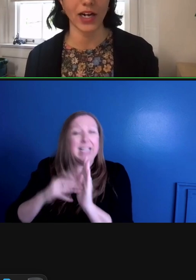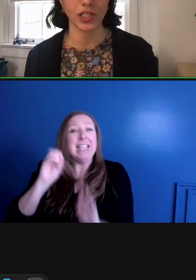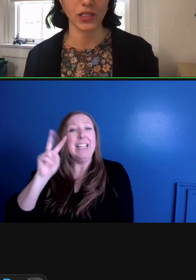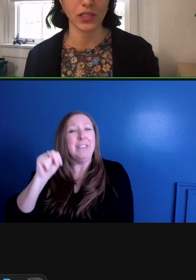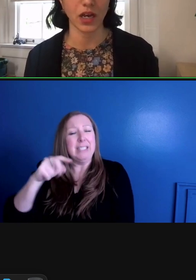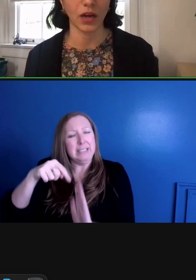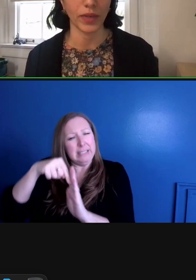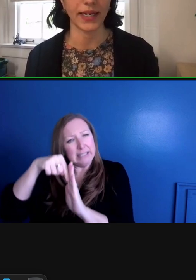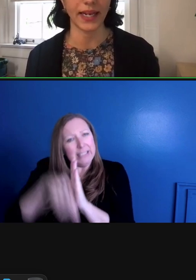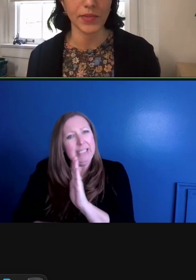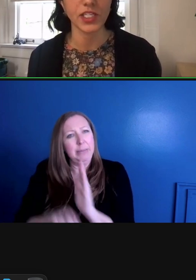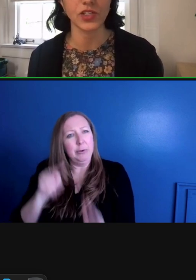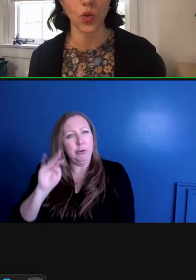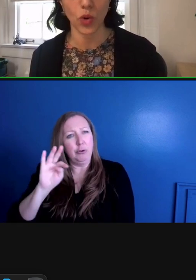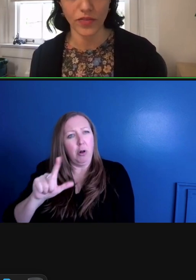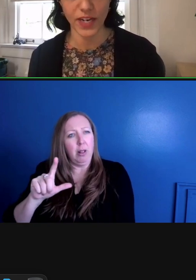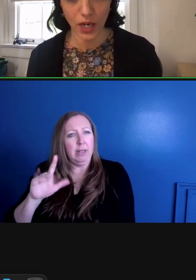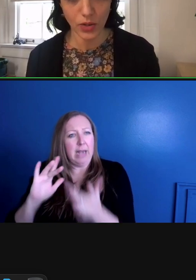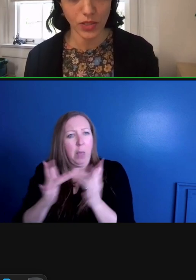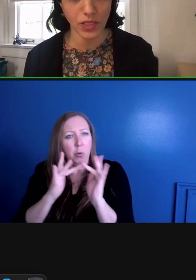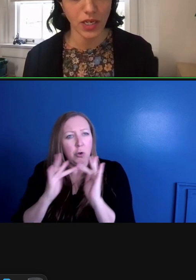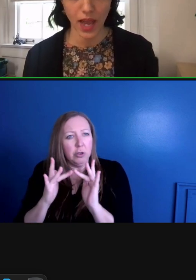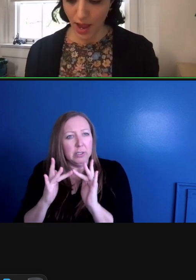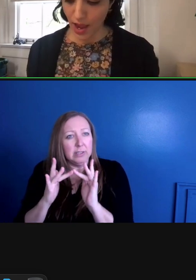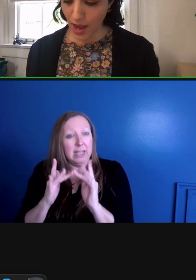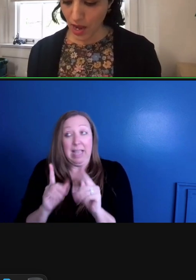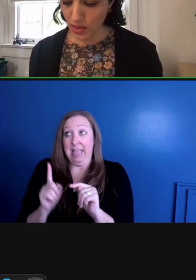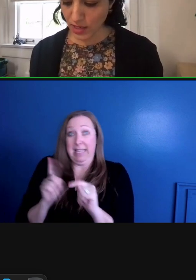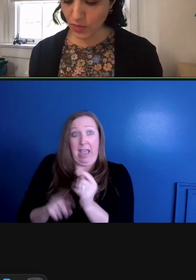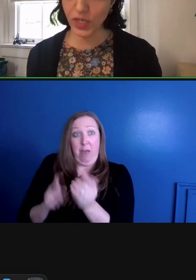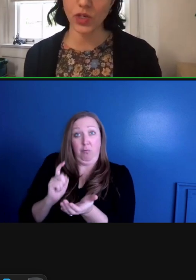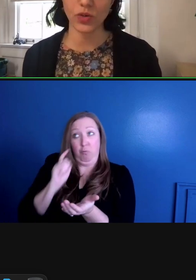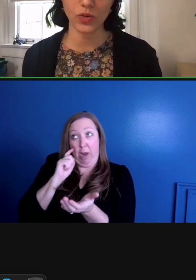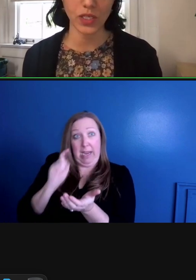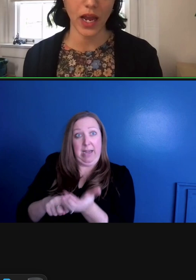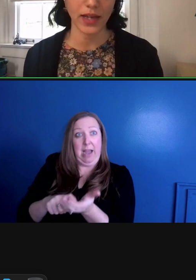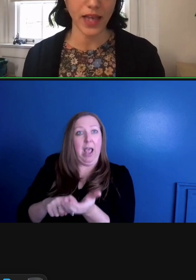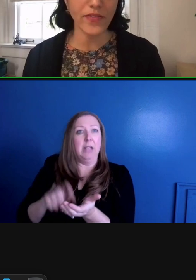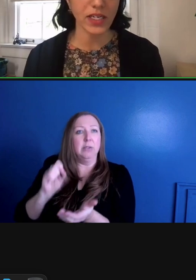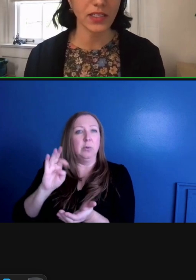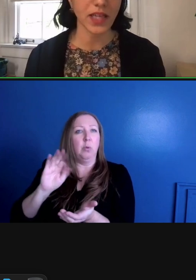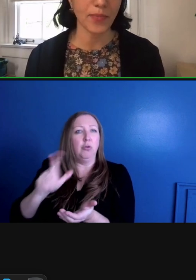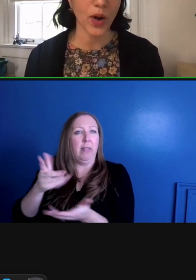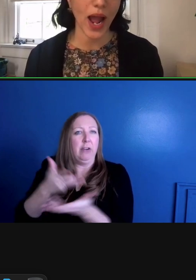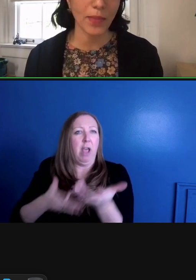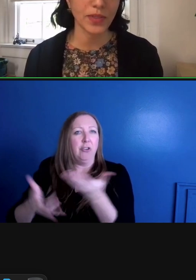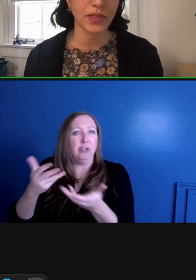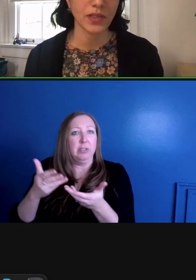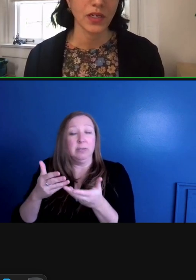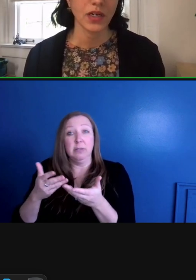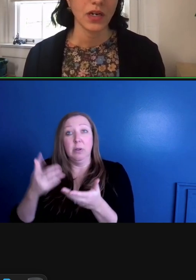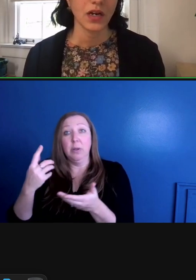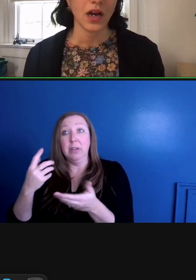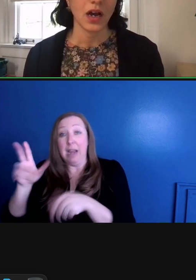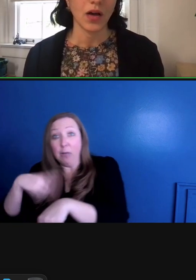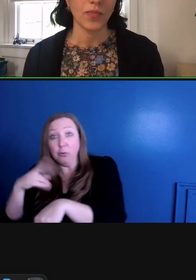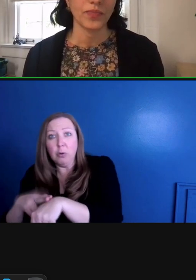social interactions in images or videos. And this has been used as evidence that